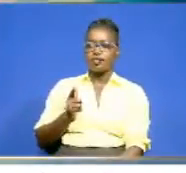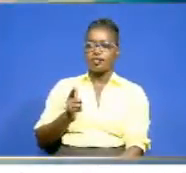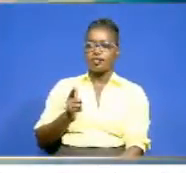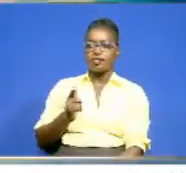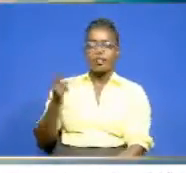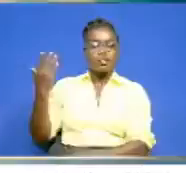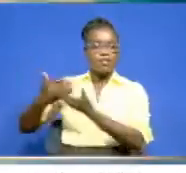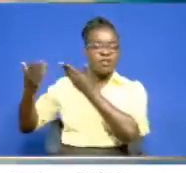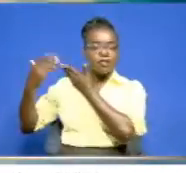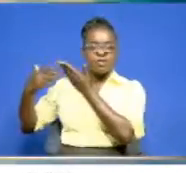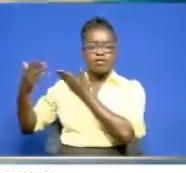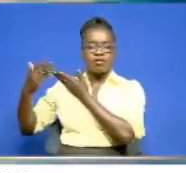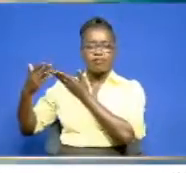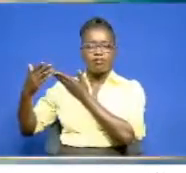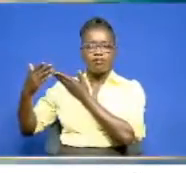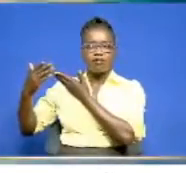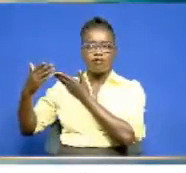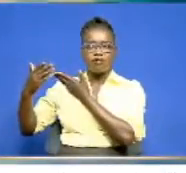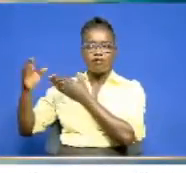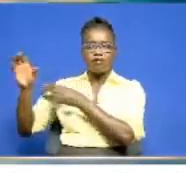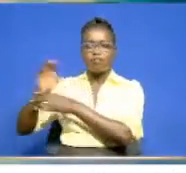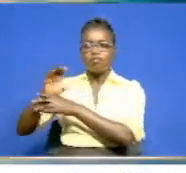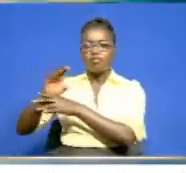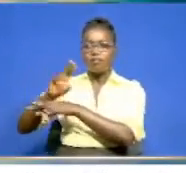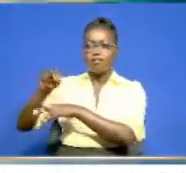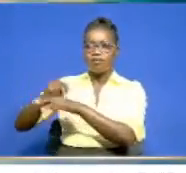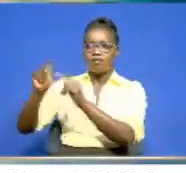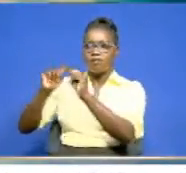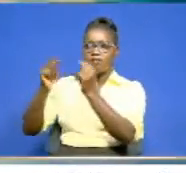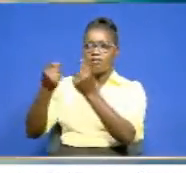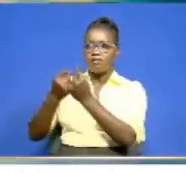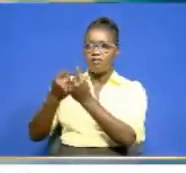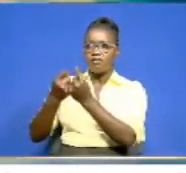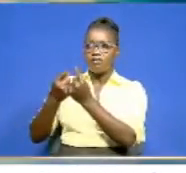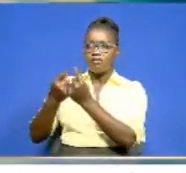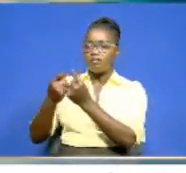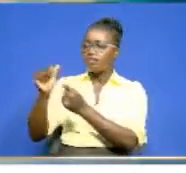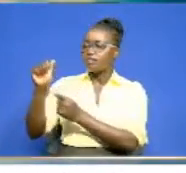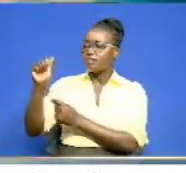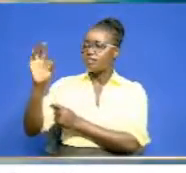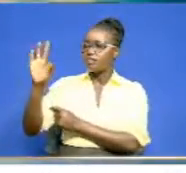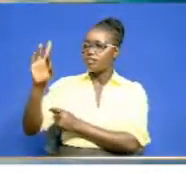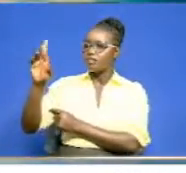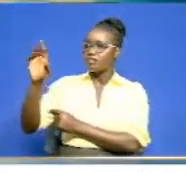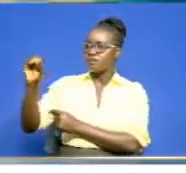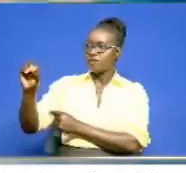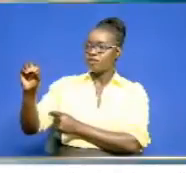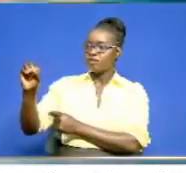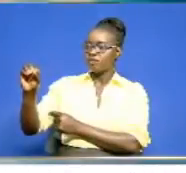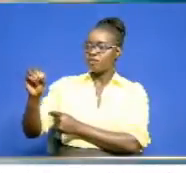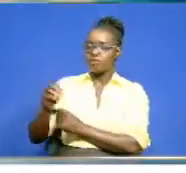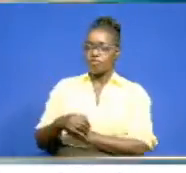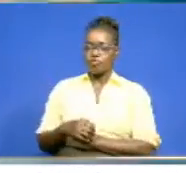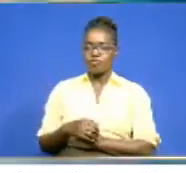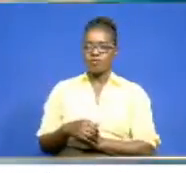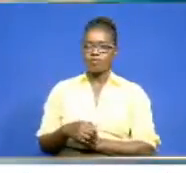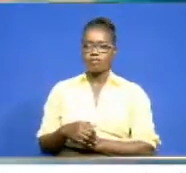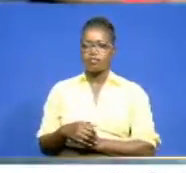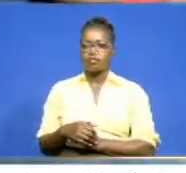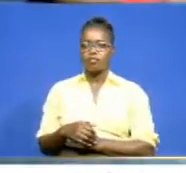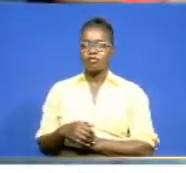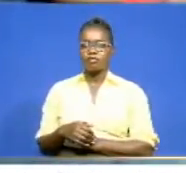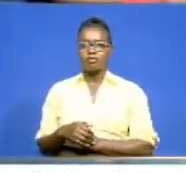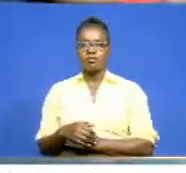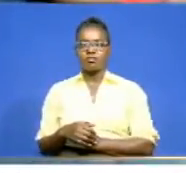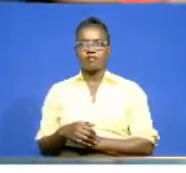history to coach a national team and take them to Afro. Okay. Congratulations, Liz. Okay. Yeah. You see,